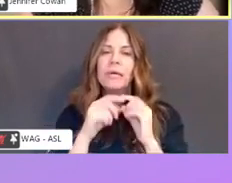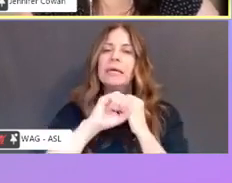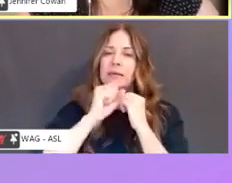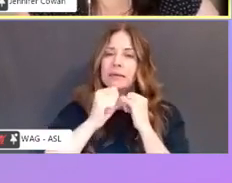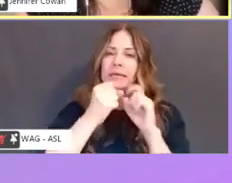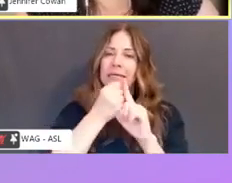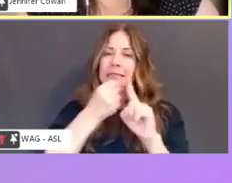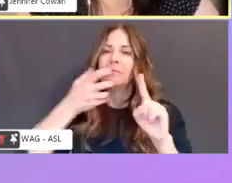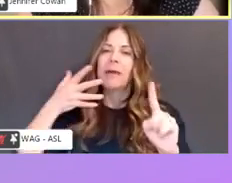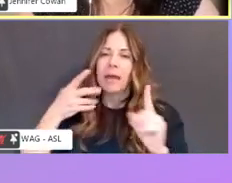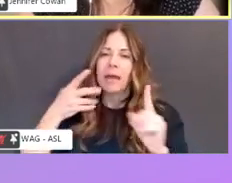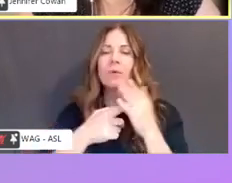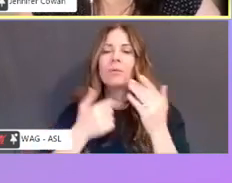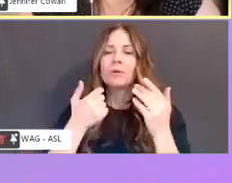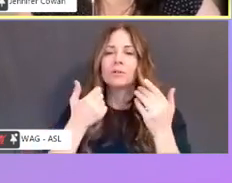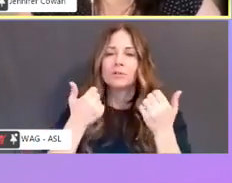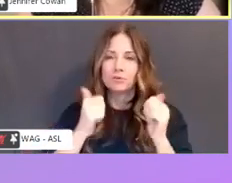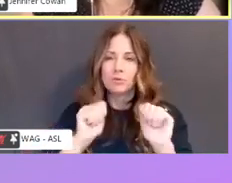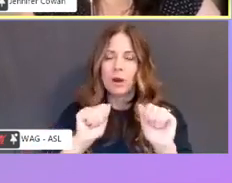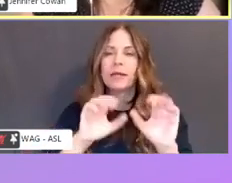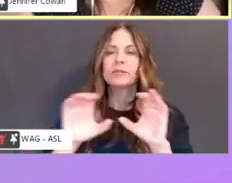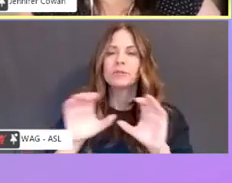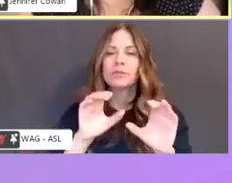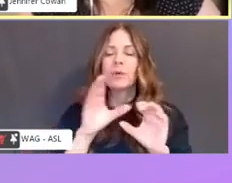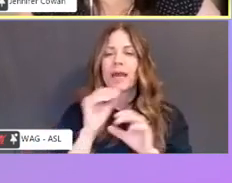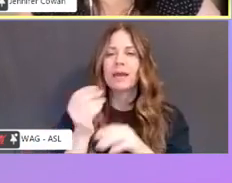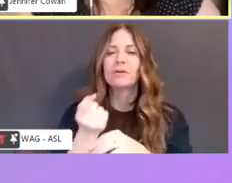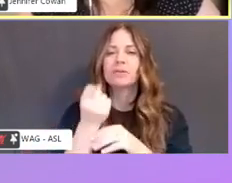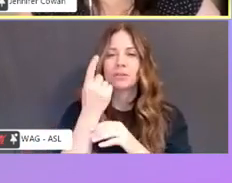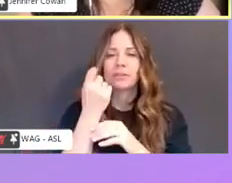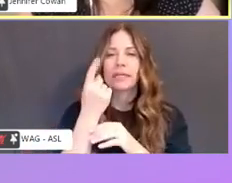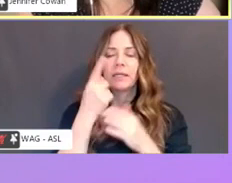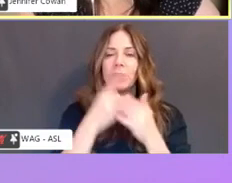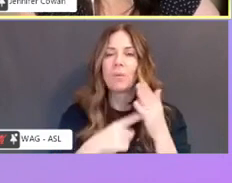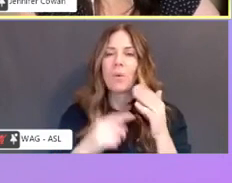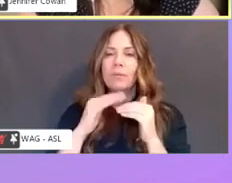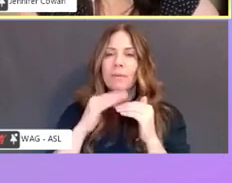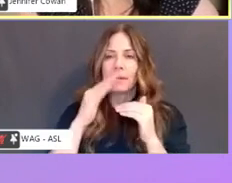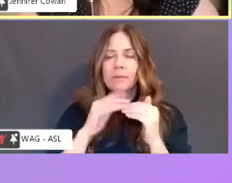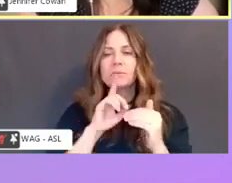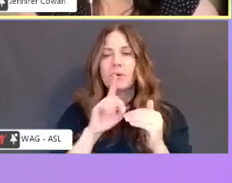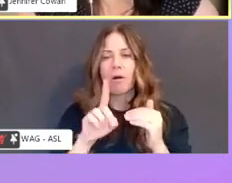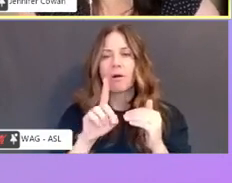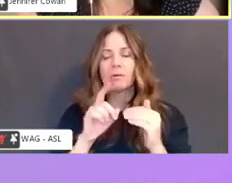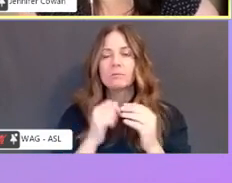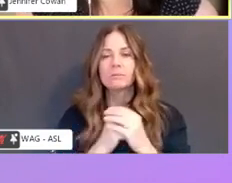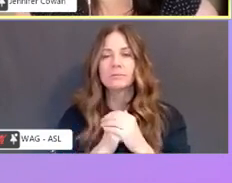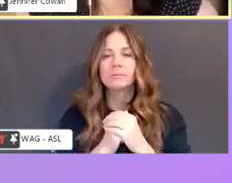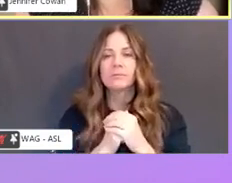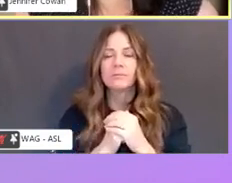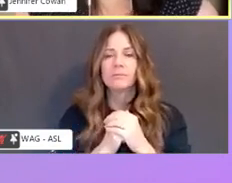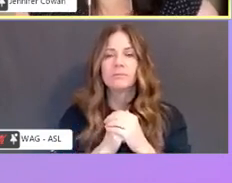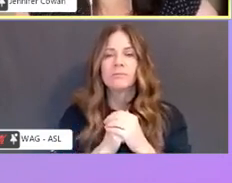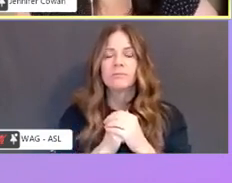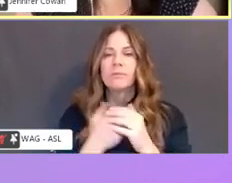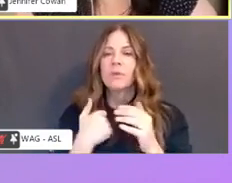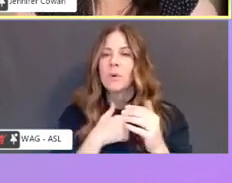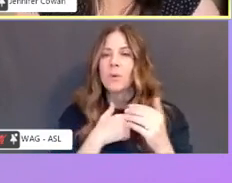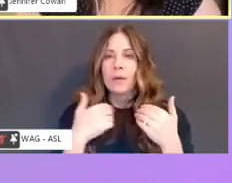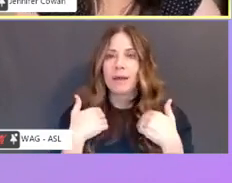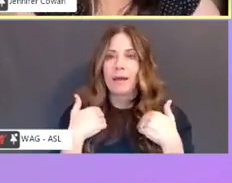expand what it is that we are trying to do, while also understanding what the minimums are. We engage